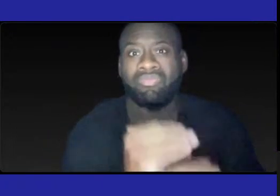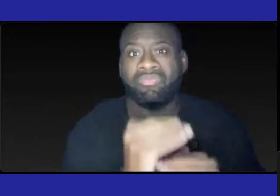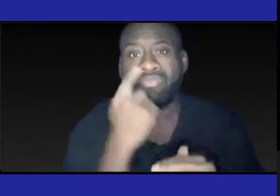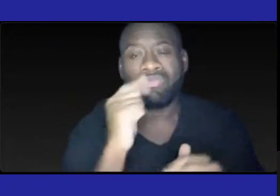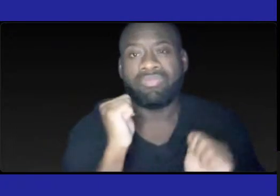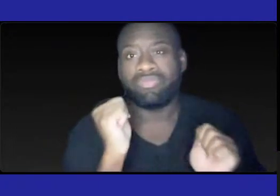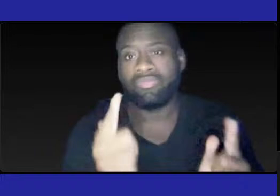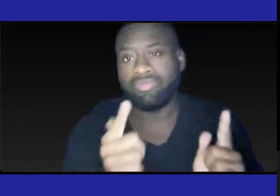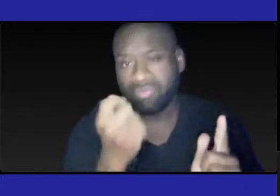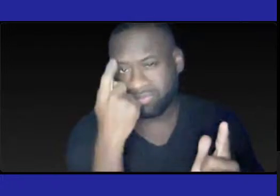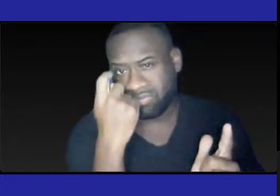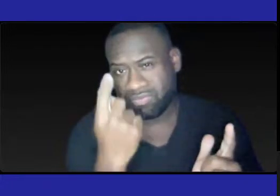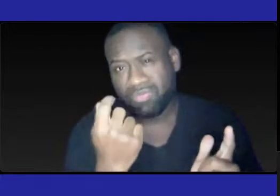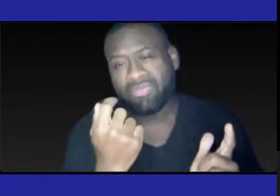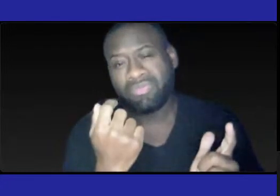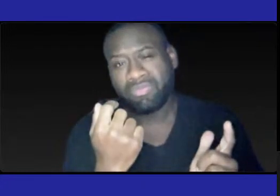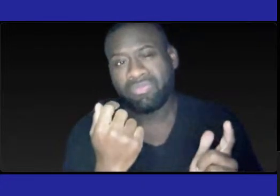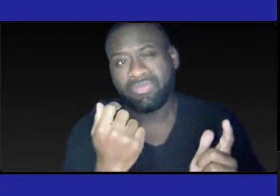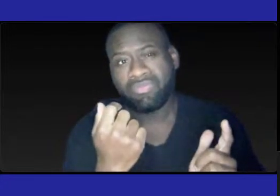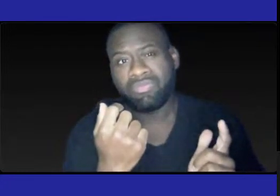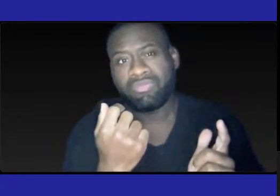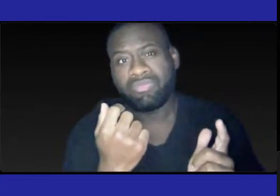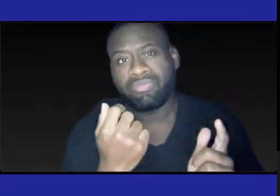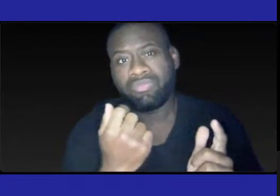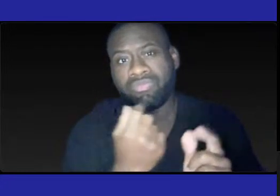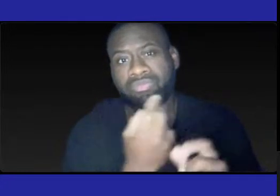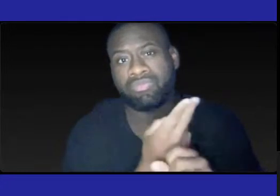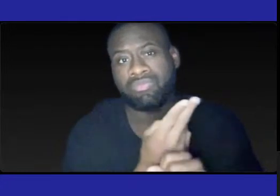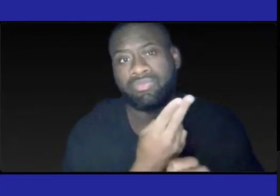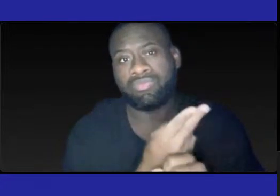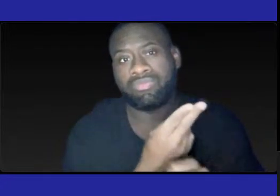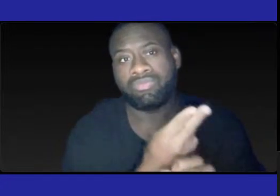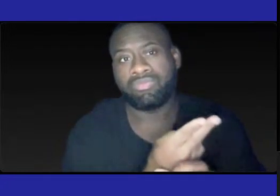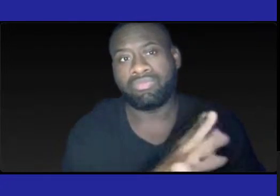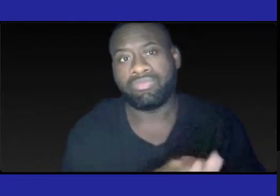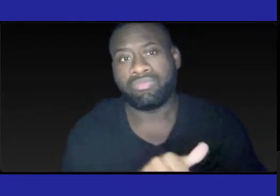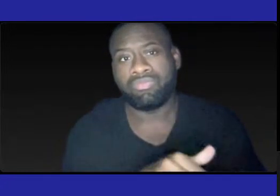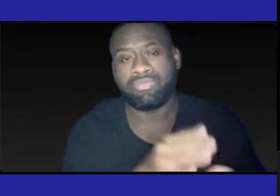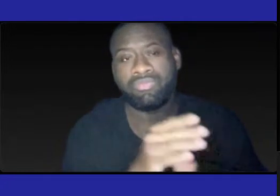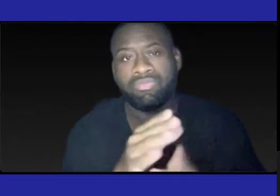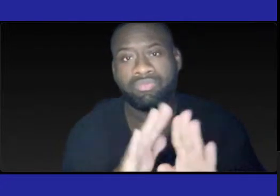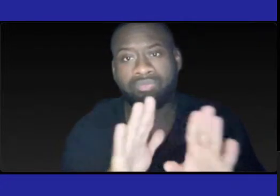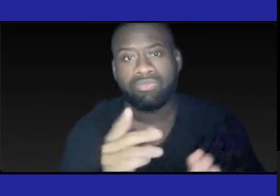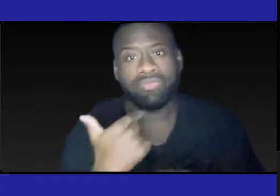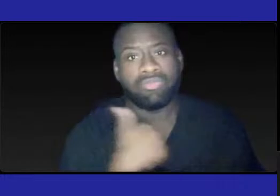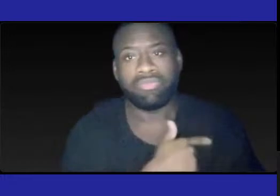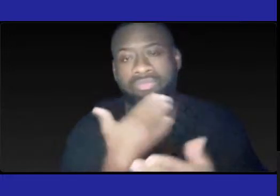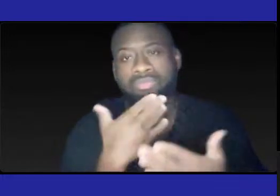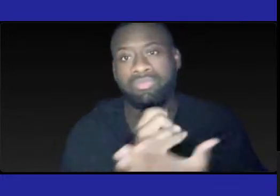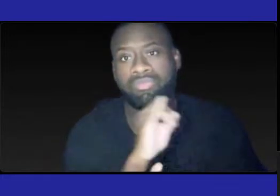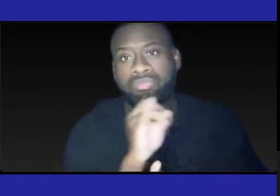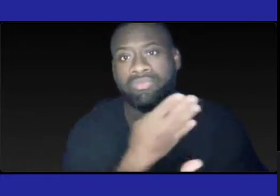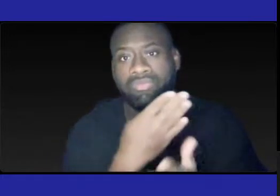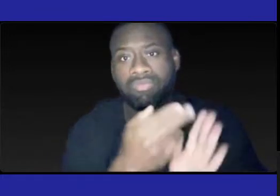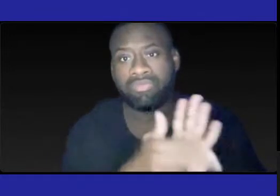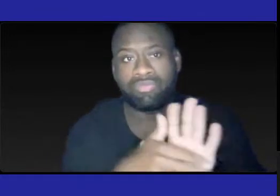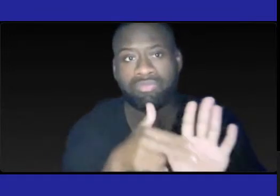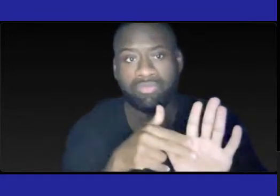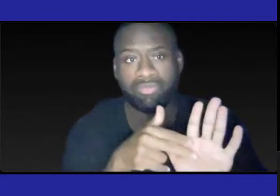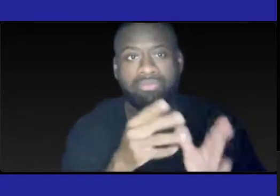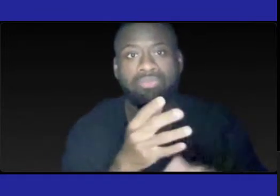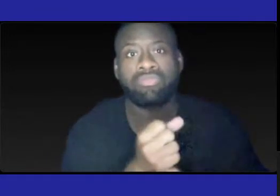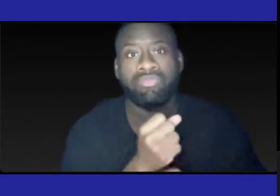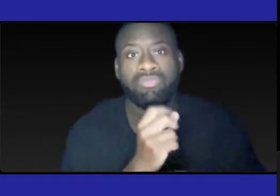And so through the maternal home, we do a really good job at being able to diagnose and or get people